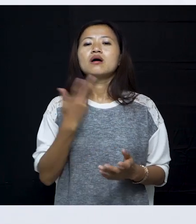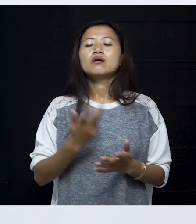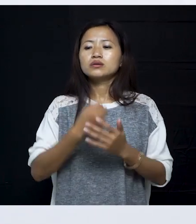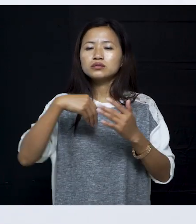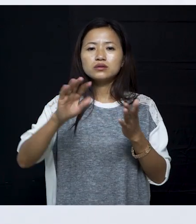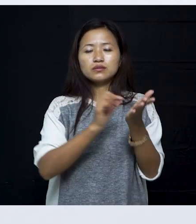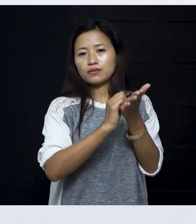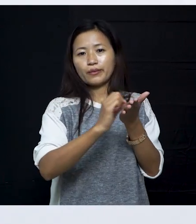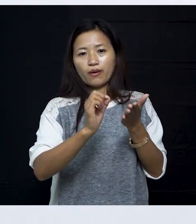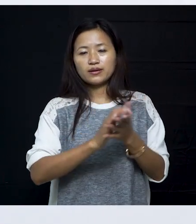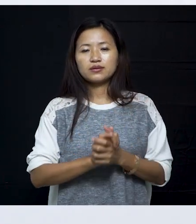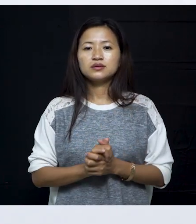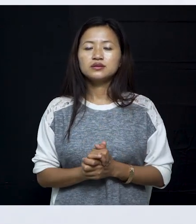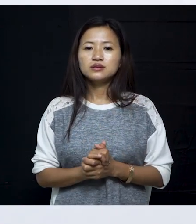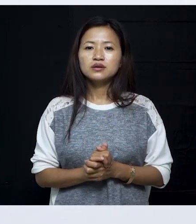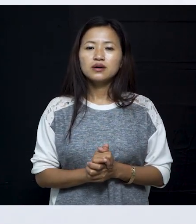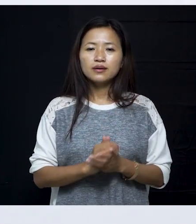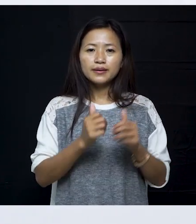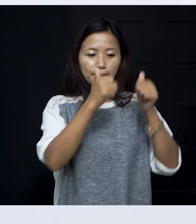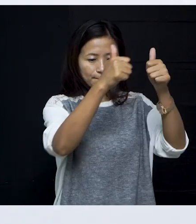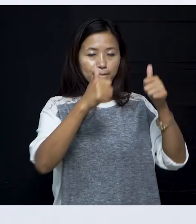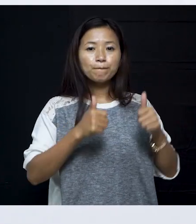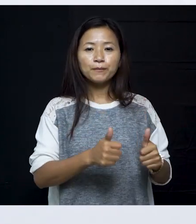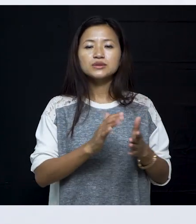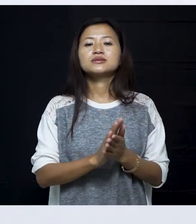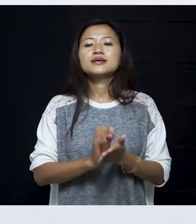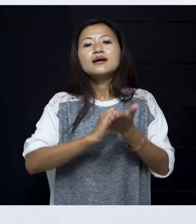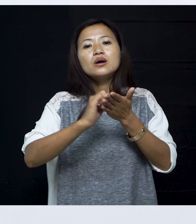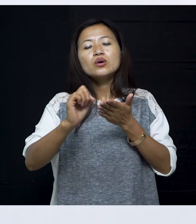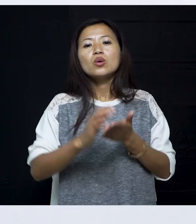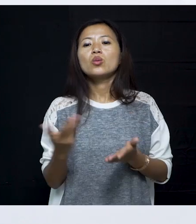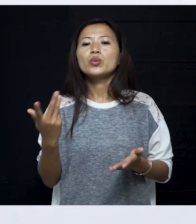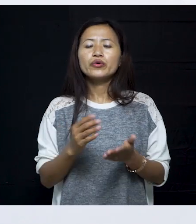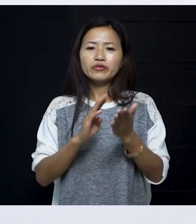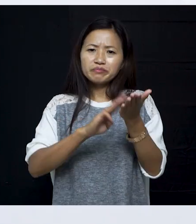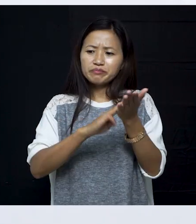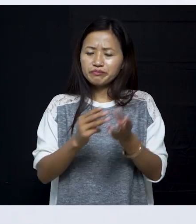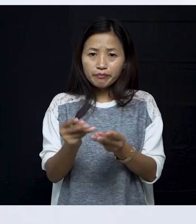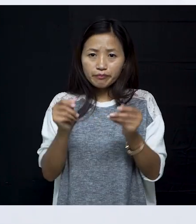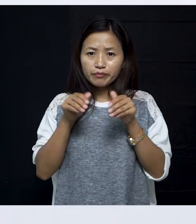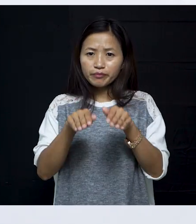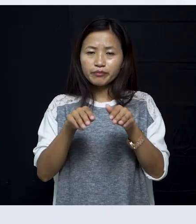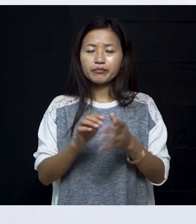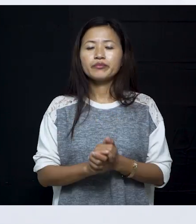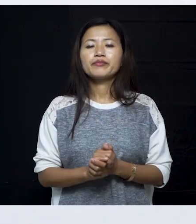we going to write a poster writing? Where would you find the material? I've mentioned here some